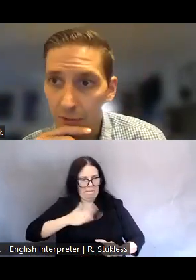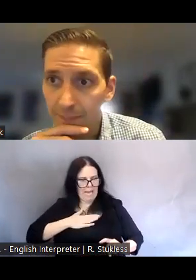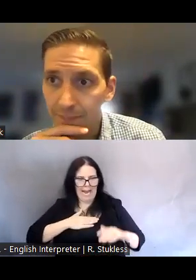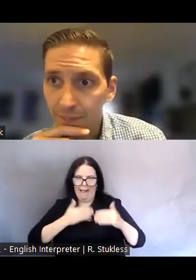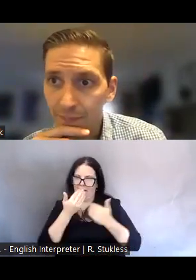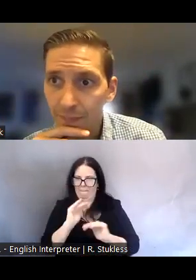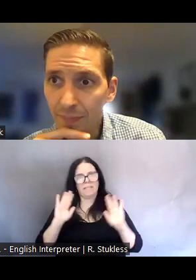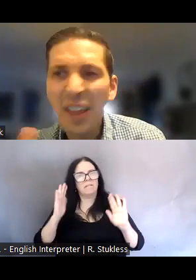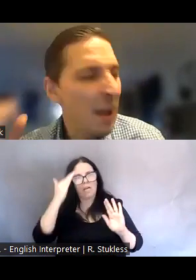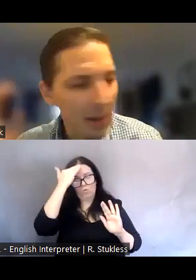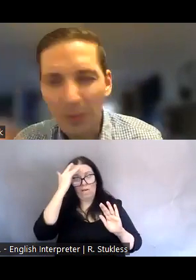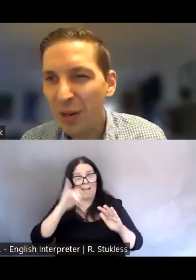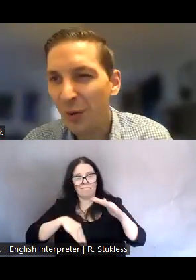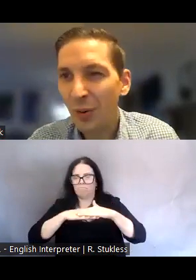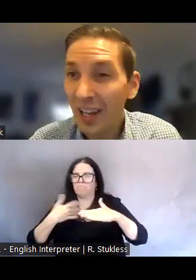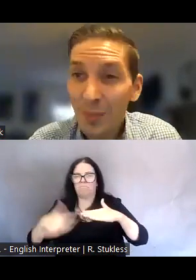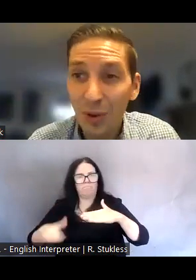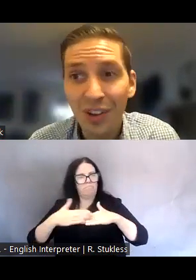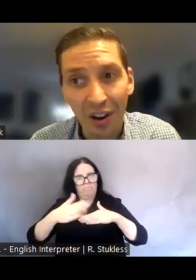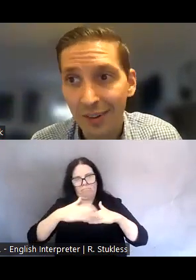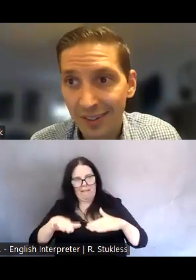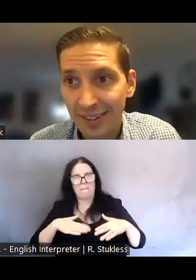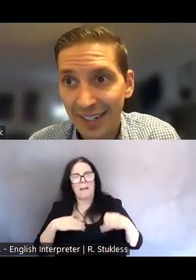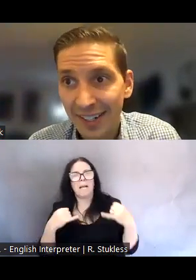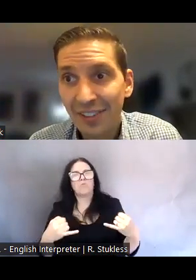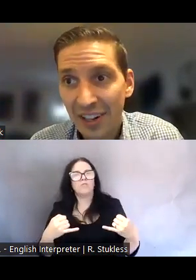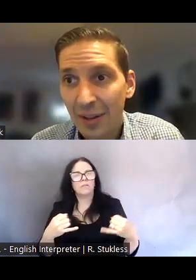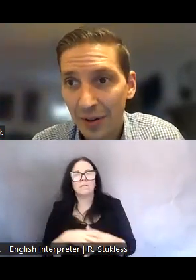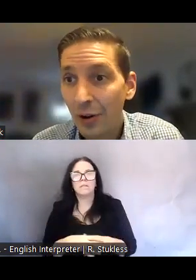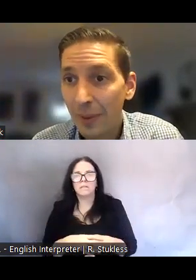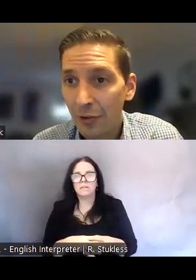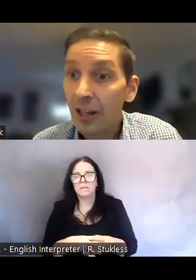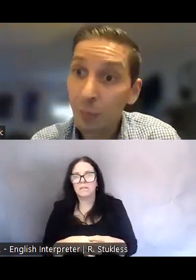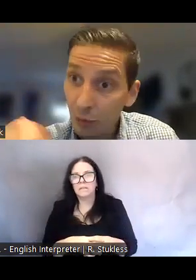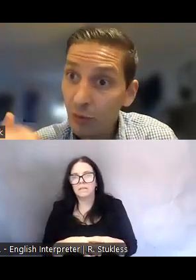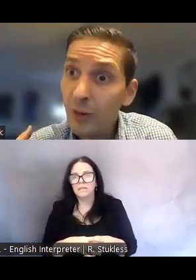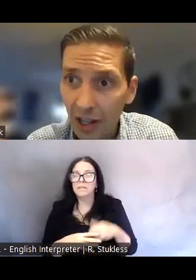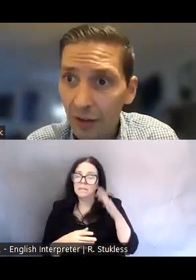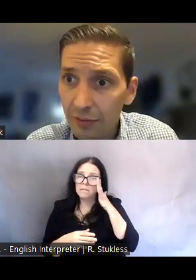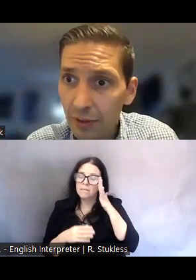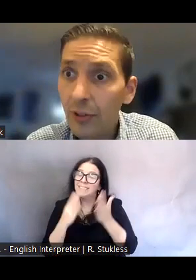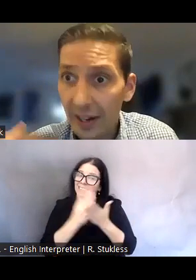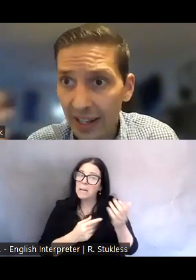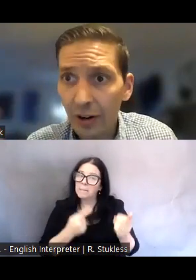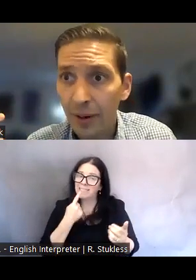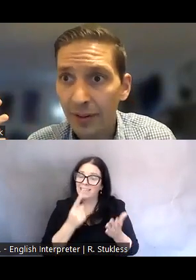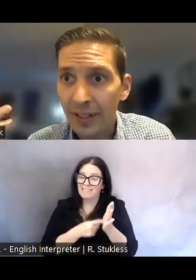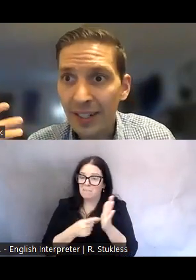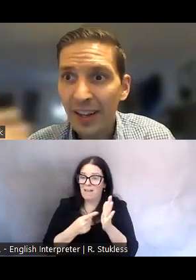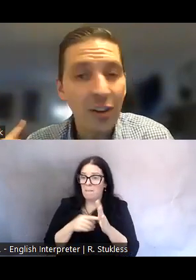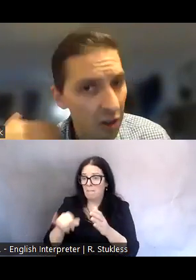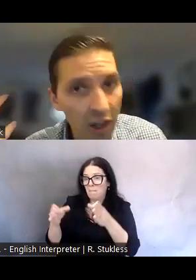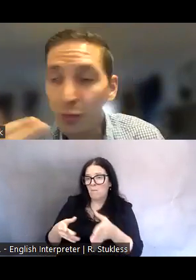their limits. And people say, well, you know what? It can be really hard to set a limit or a boundary, especially with someone I love or that I care